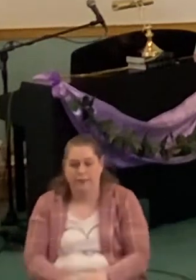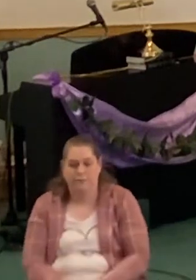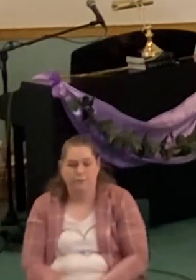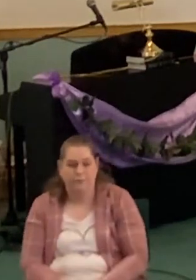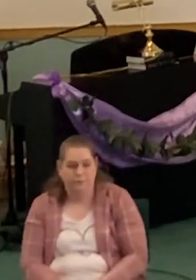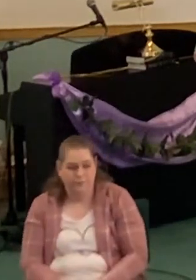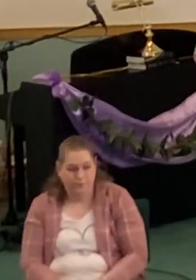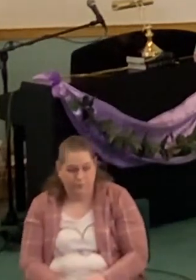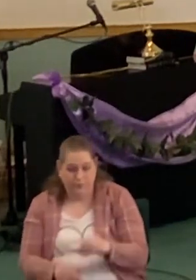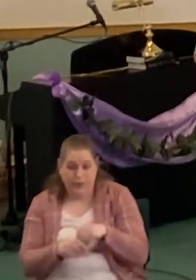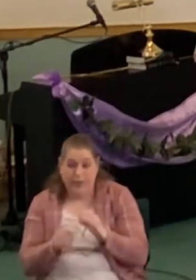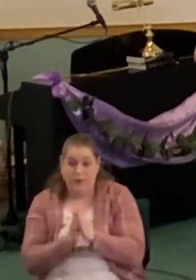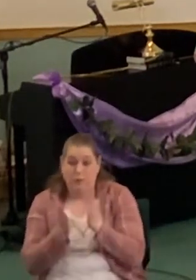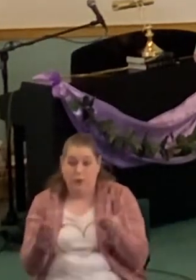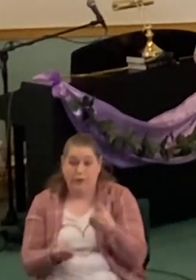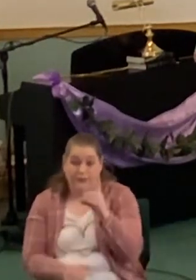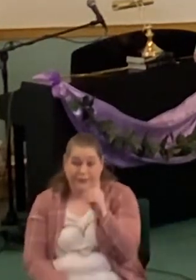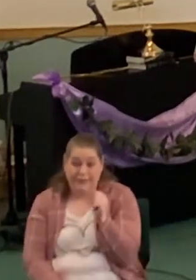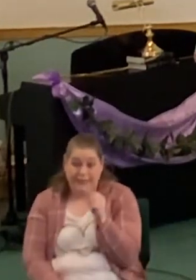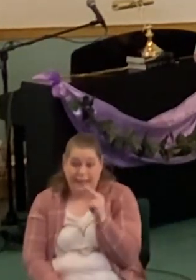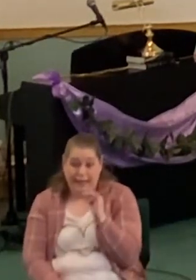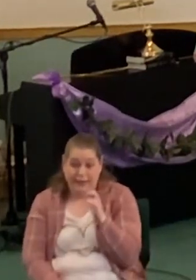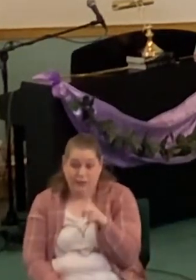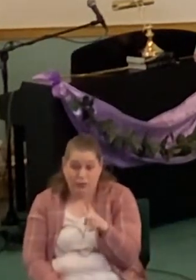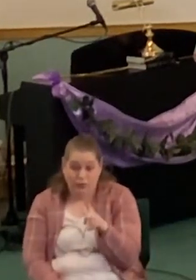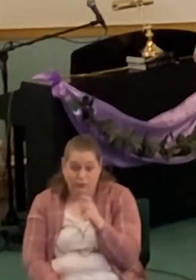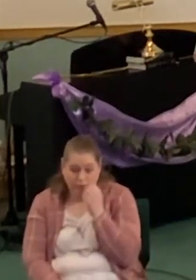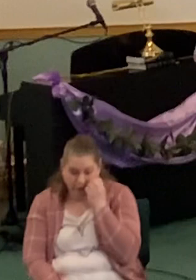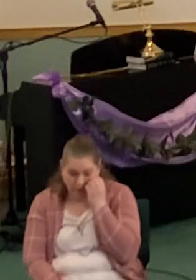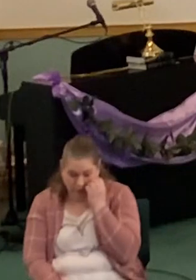book of Daniel, chapter 2, you might be familiar with the story where